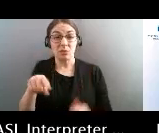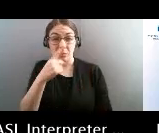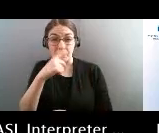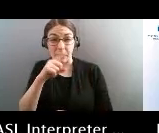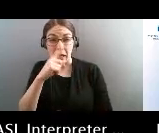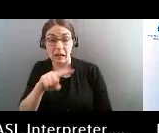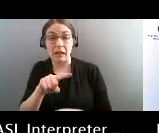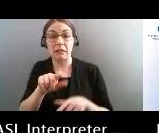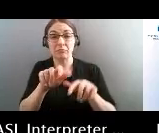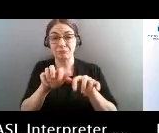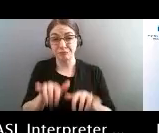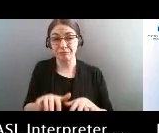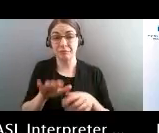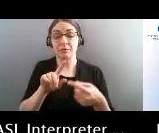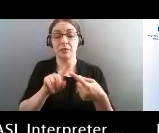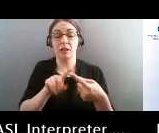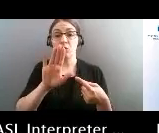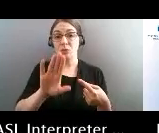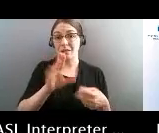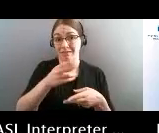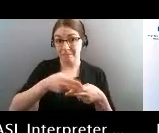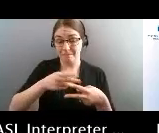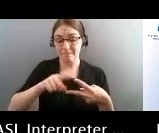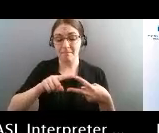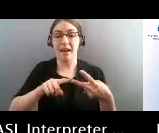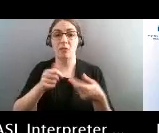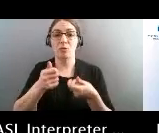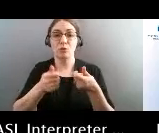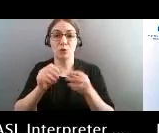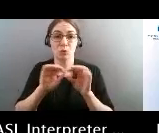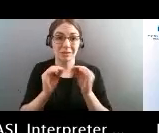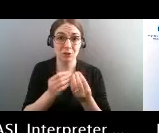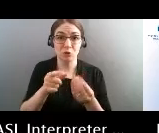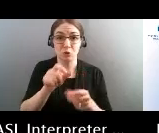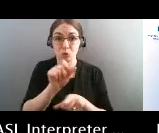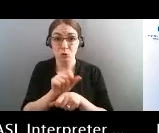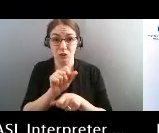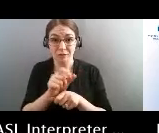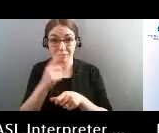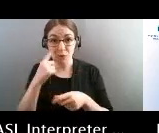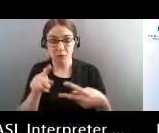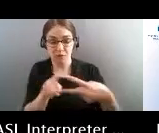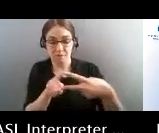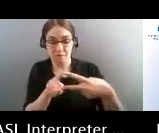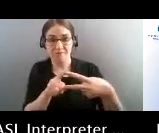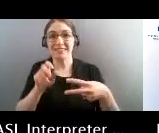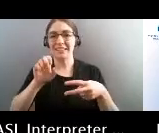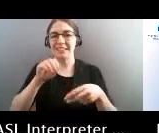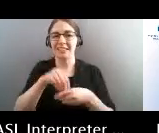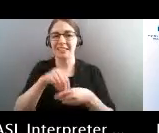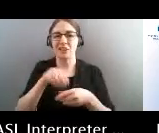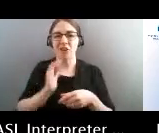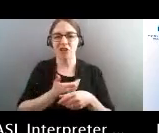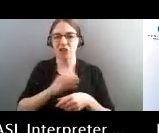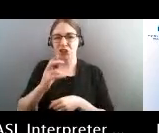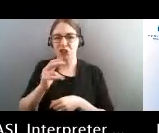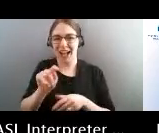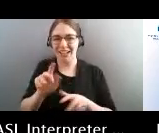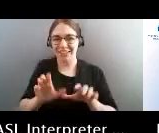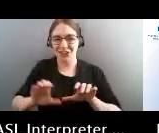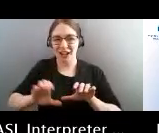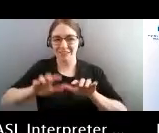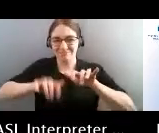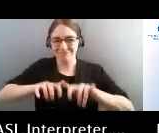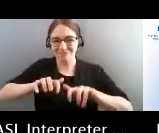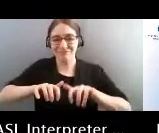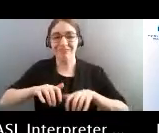writing your name and the organization that you work with in the chat, so that way we can all see a